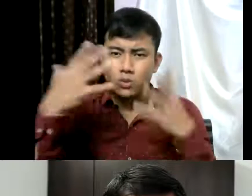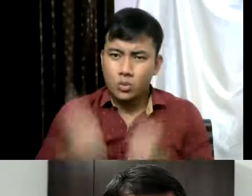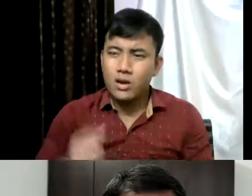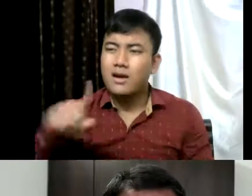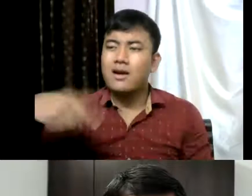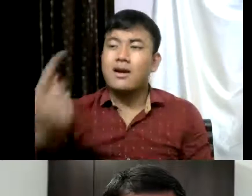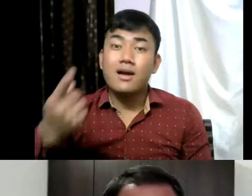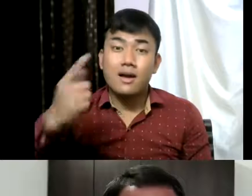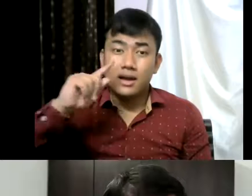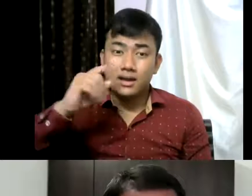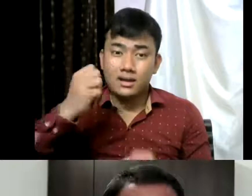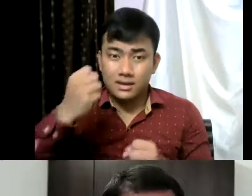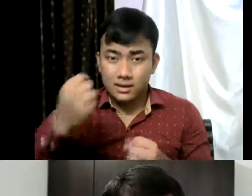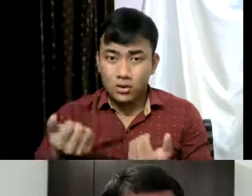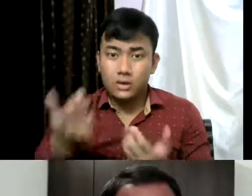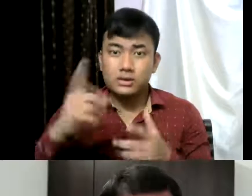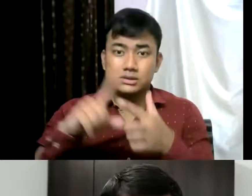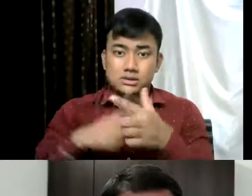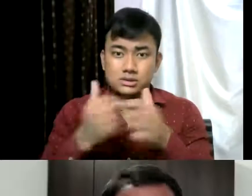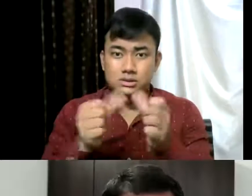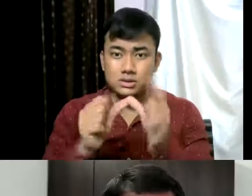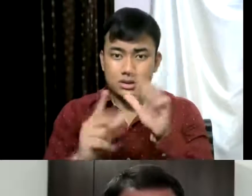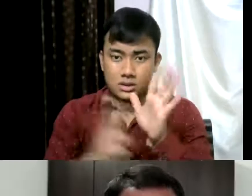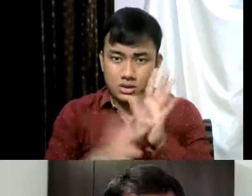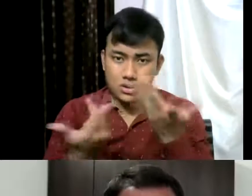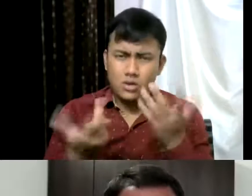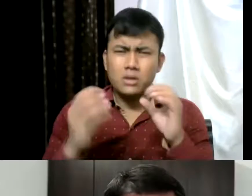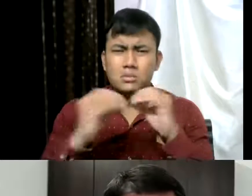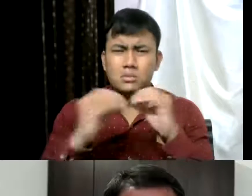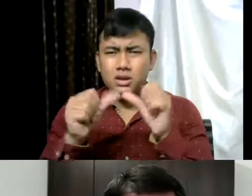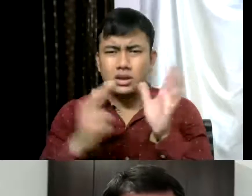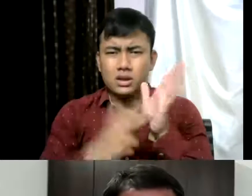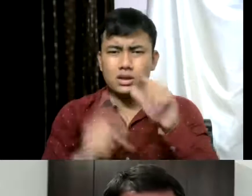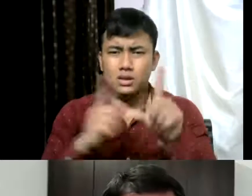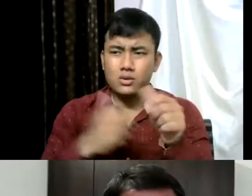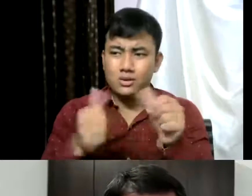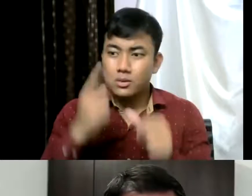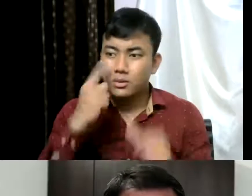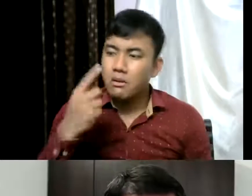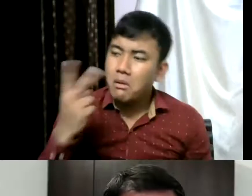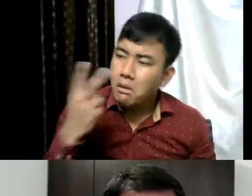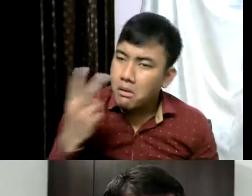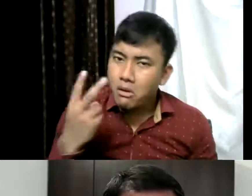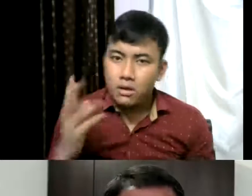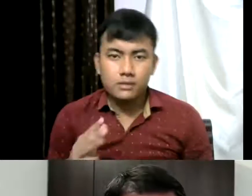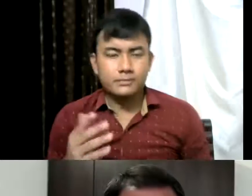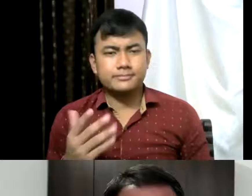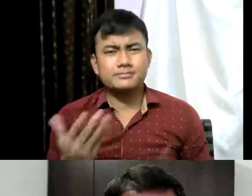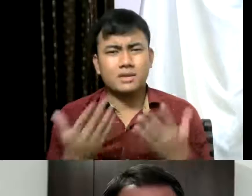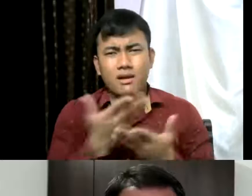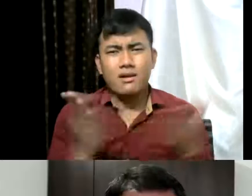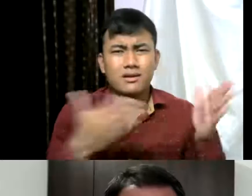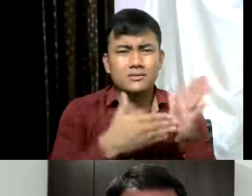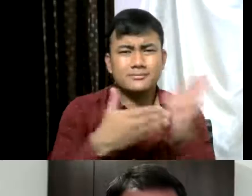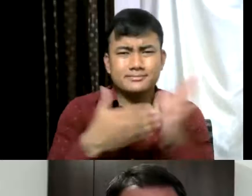looking for Banya or Jain preferred. Right? And you understand that what kind of barriers you're still ready